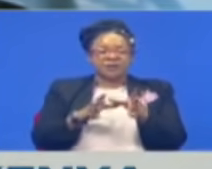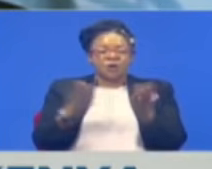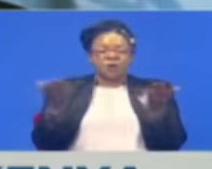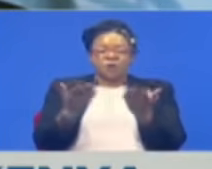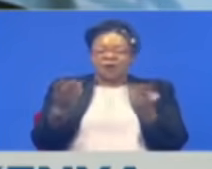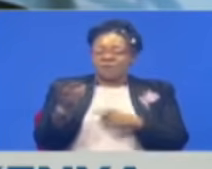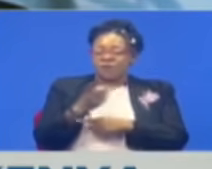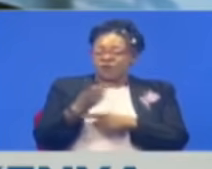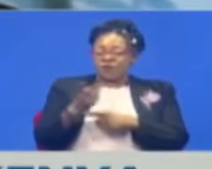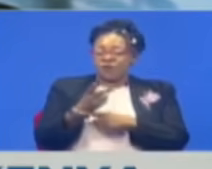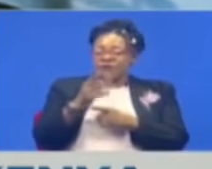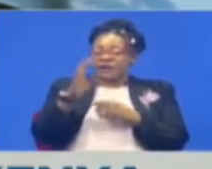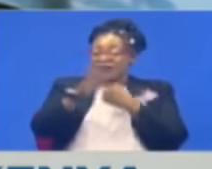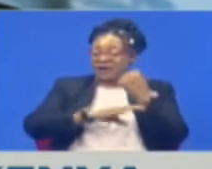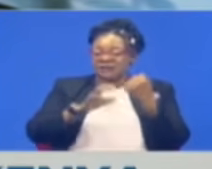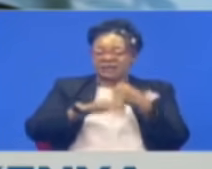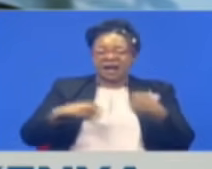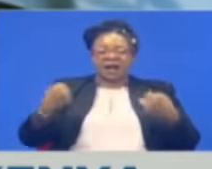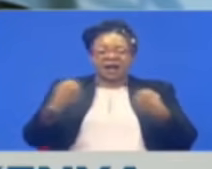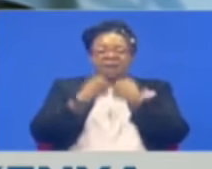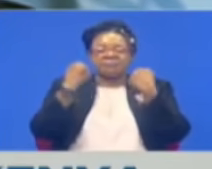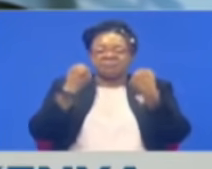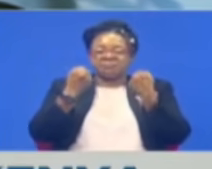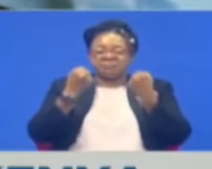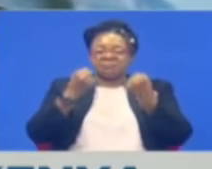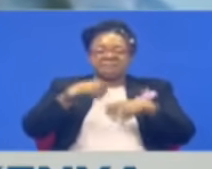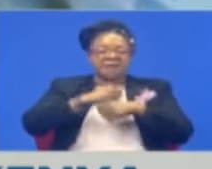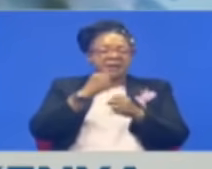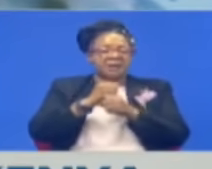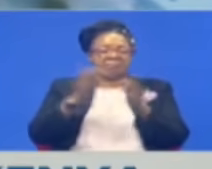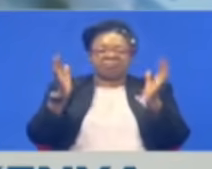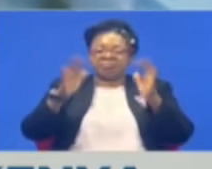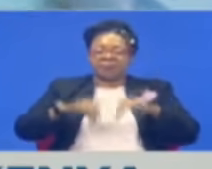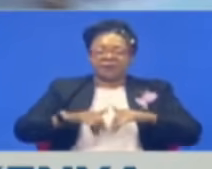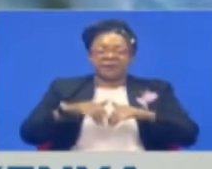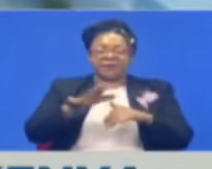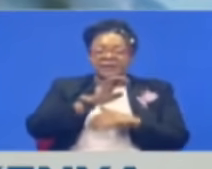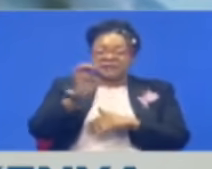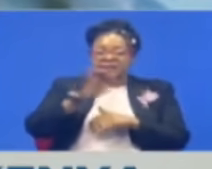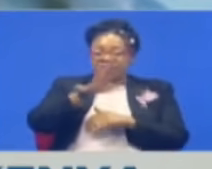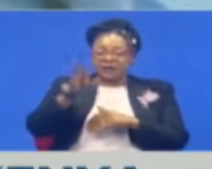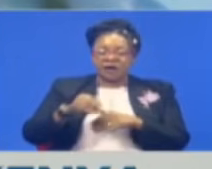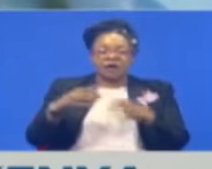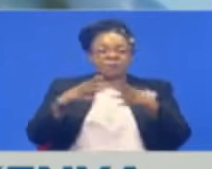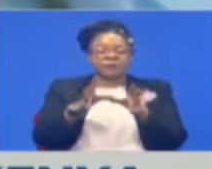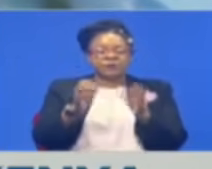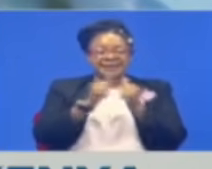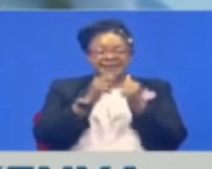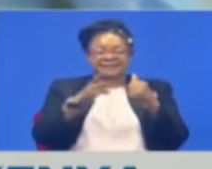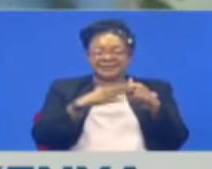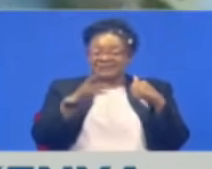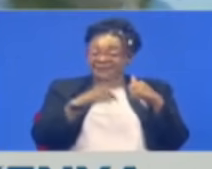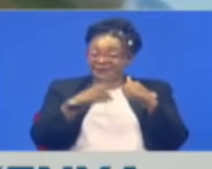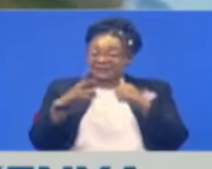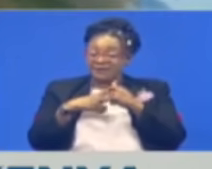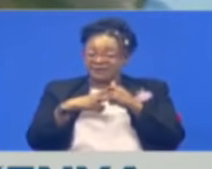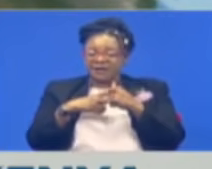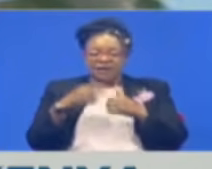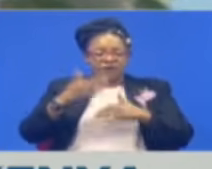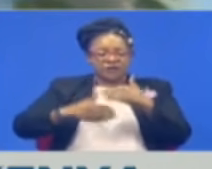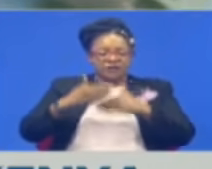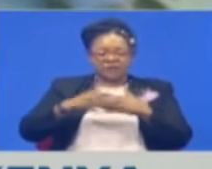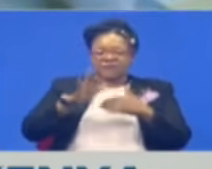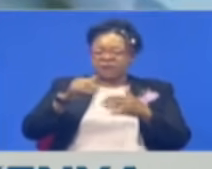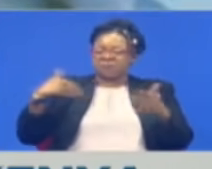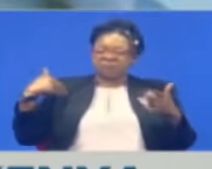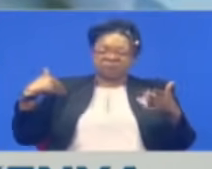led actually eventually to the breakup of the first East African community in 1977. The relations between Tanzania and Kenya are since time immemorial.